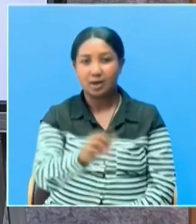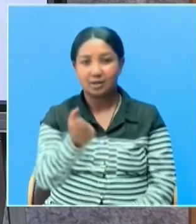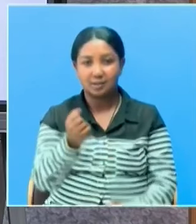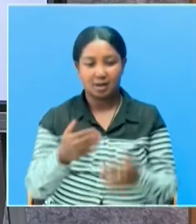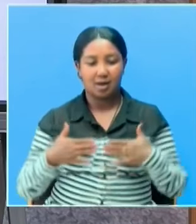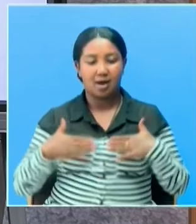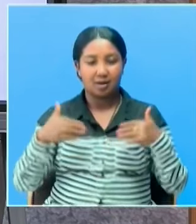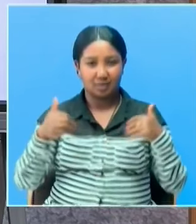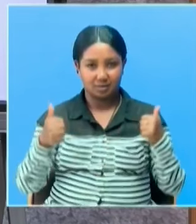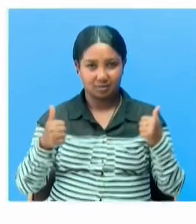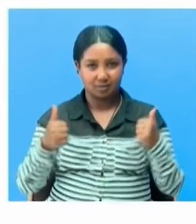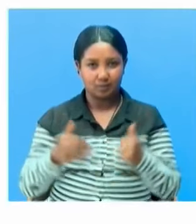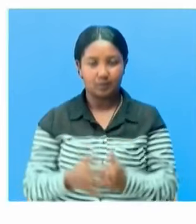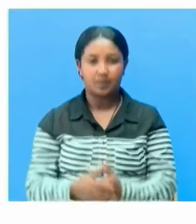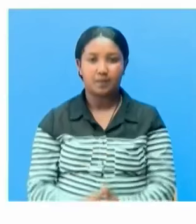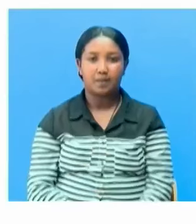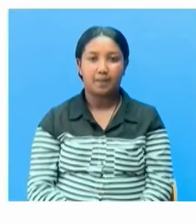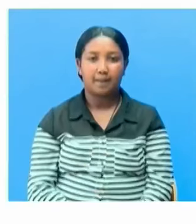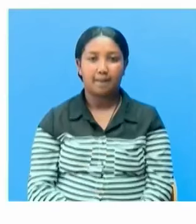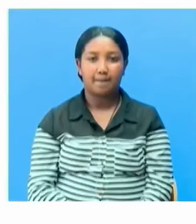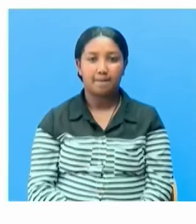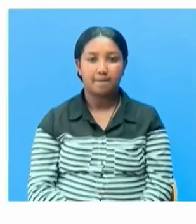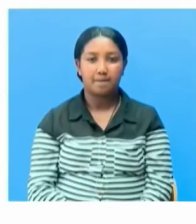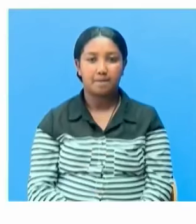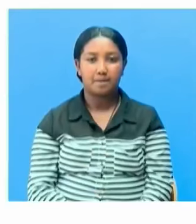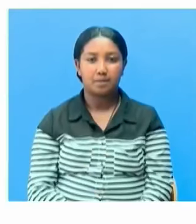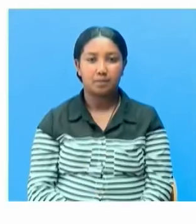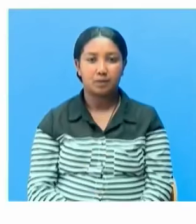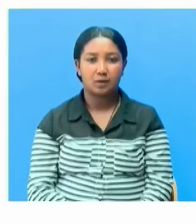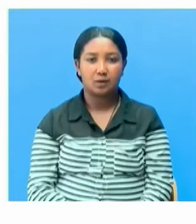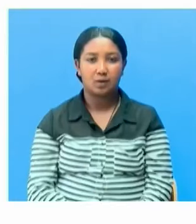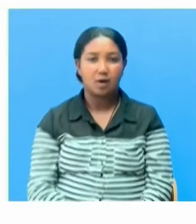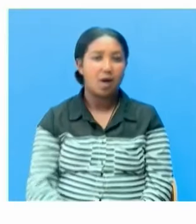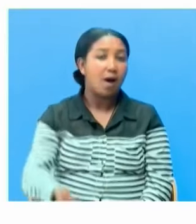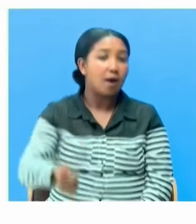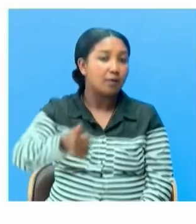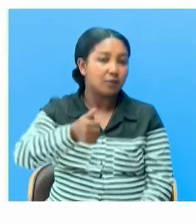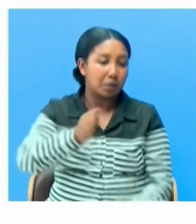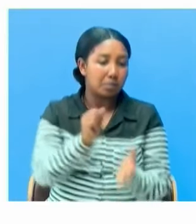young. We can say Almaz